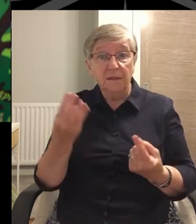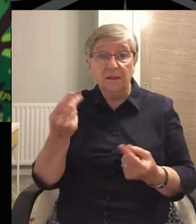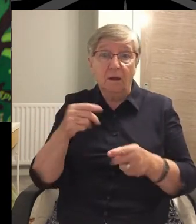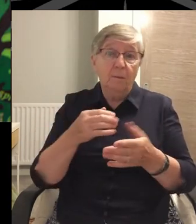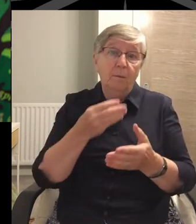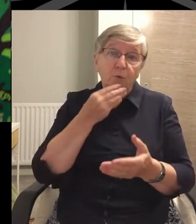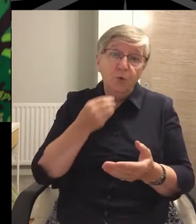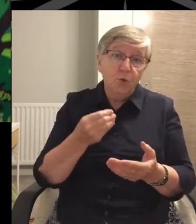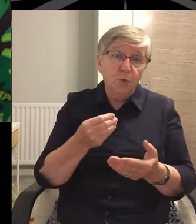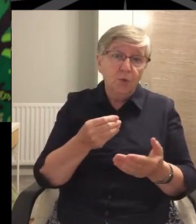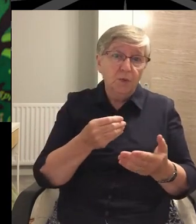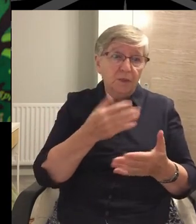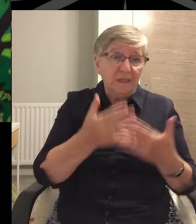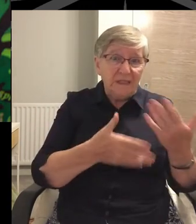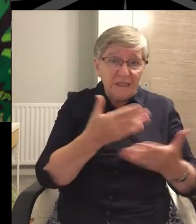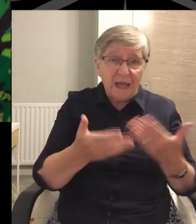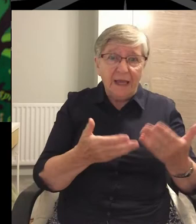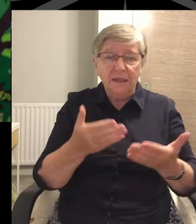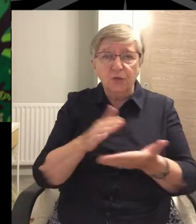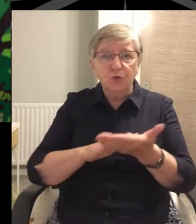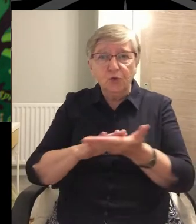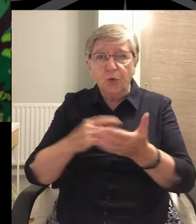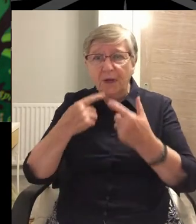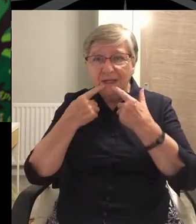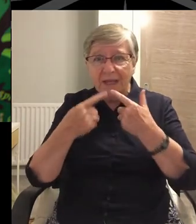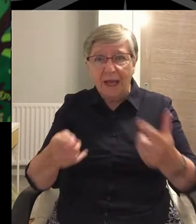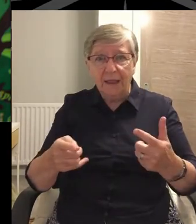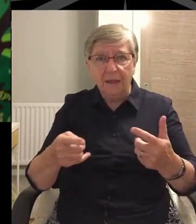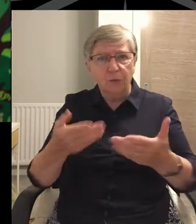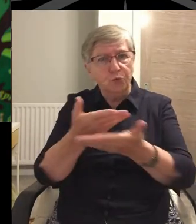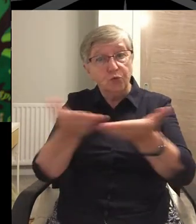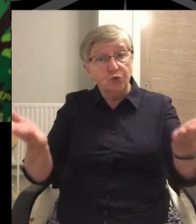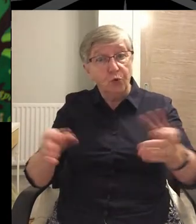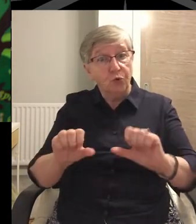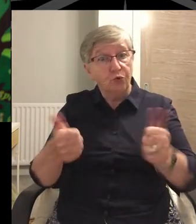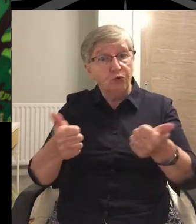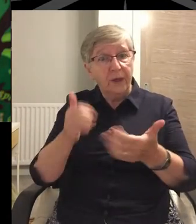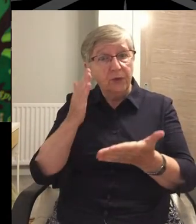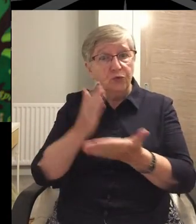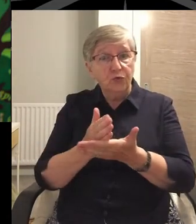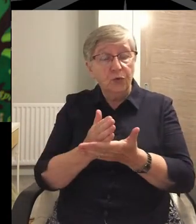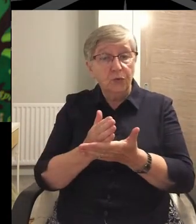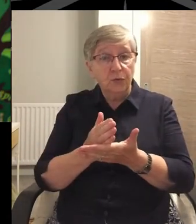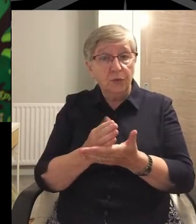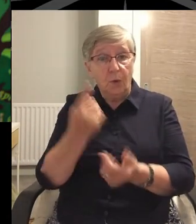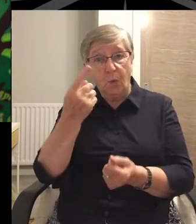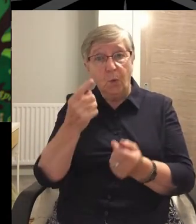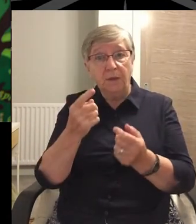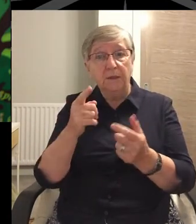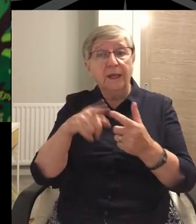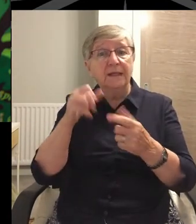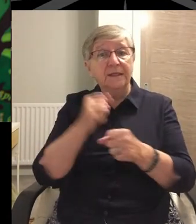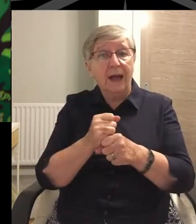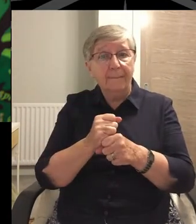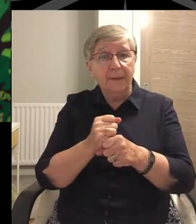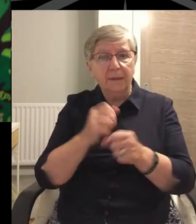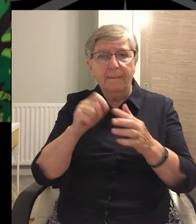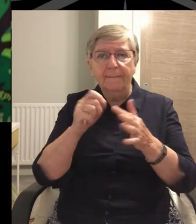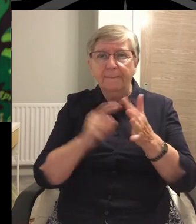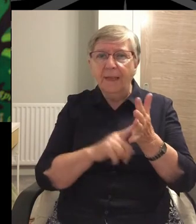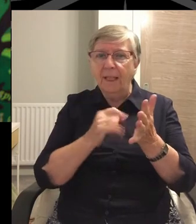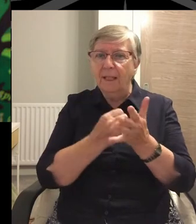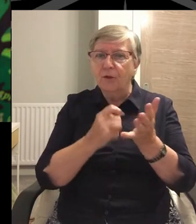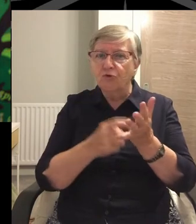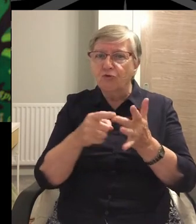Some use symbolism and the storytelling to illustrate great truths. Wonderful example of that is